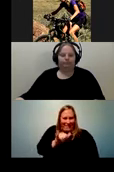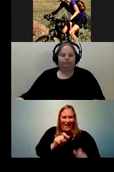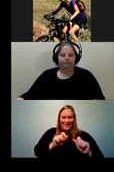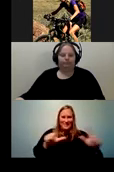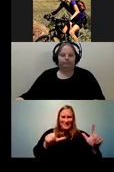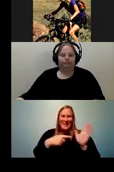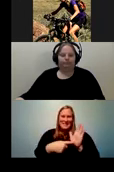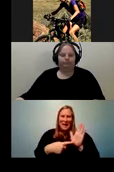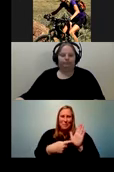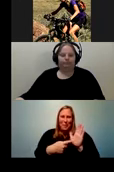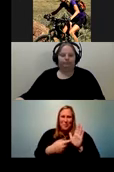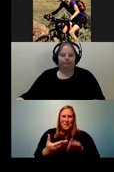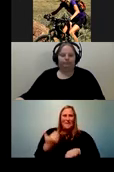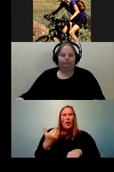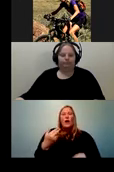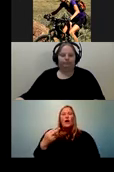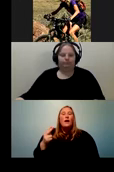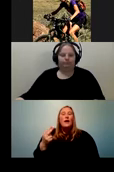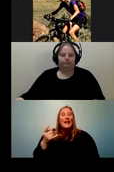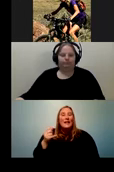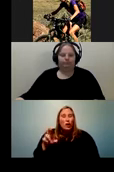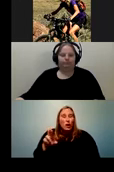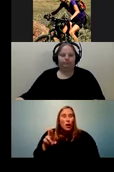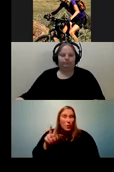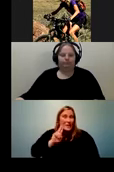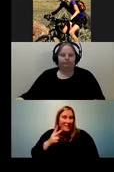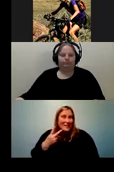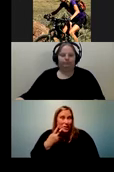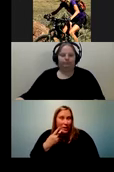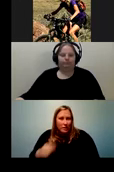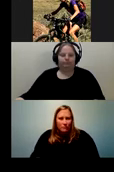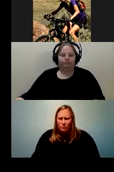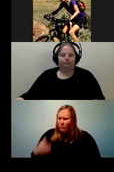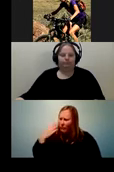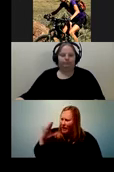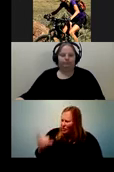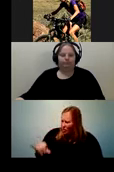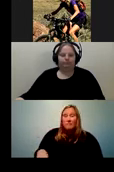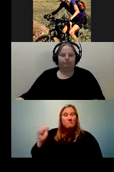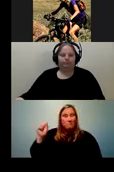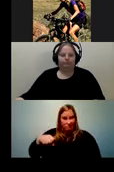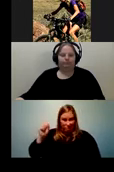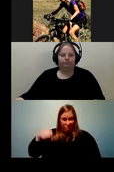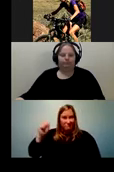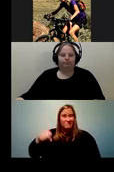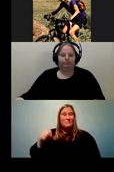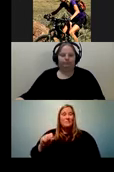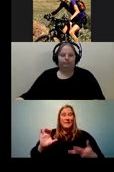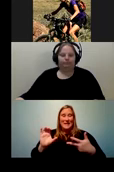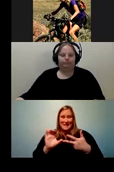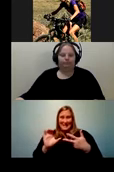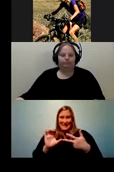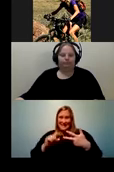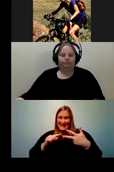before, because Hitler was a vegetarian. I did not know that. Yes, candidate C was